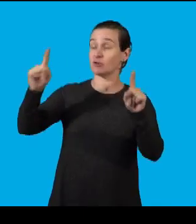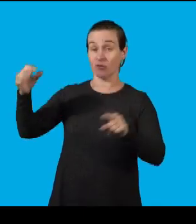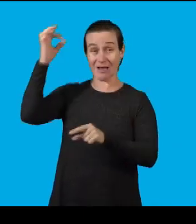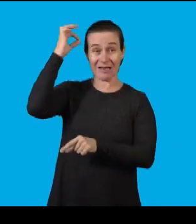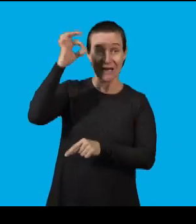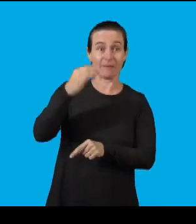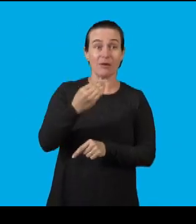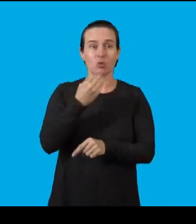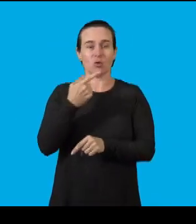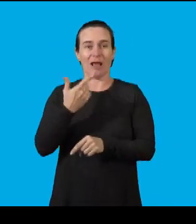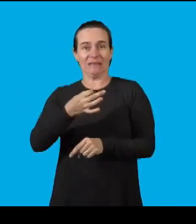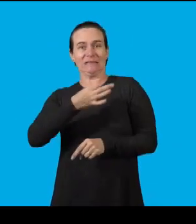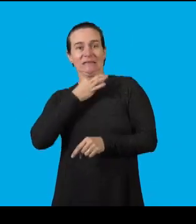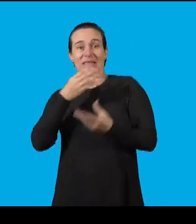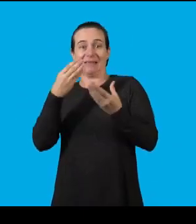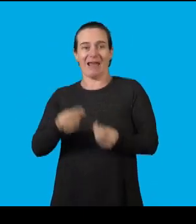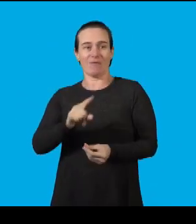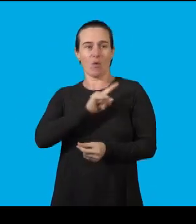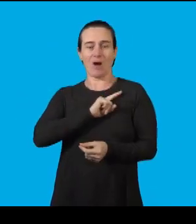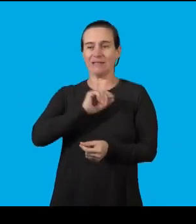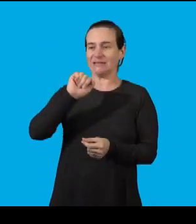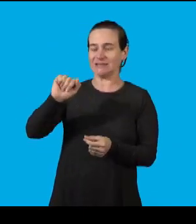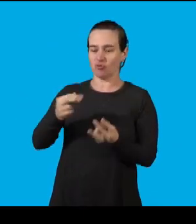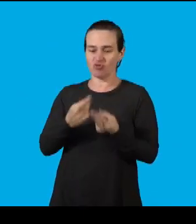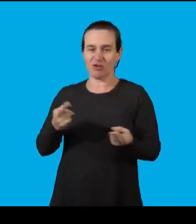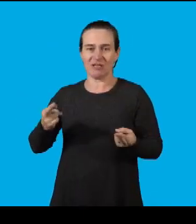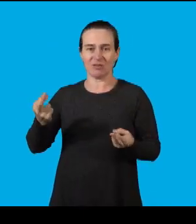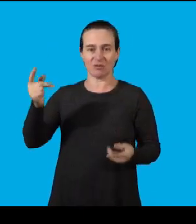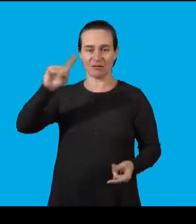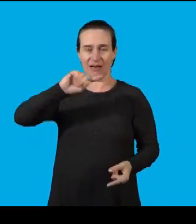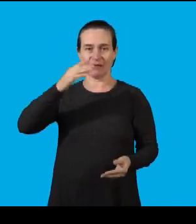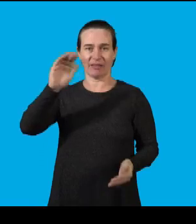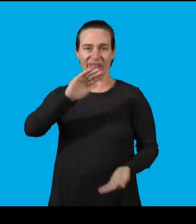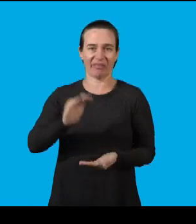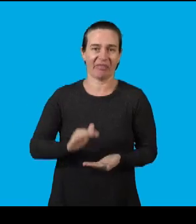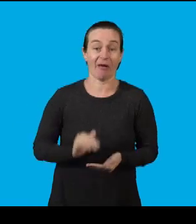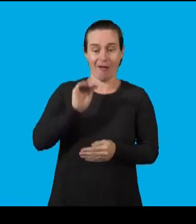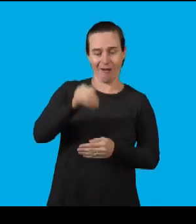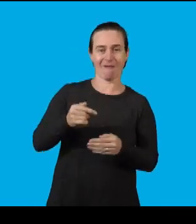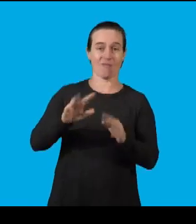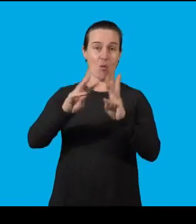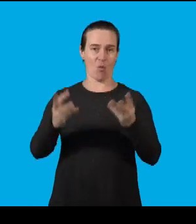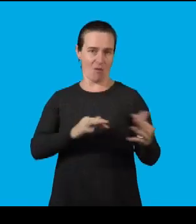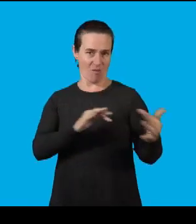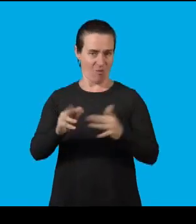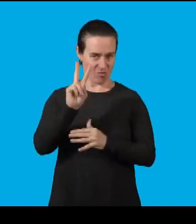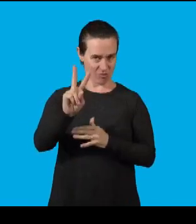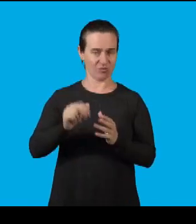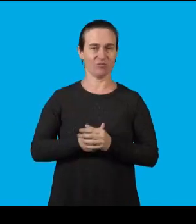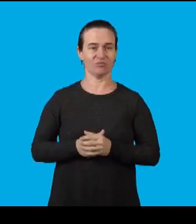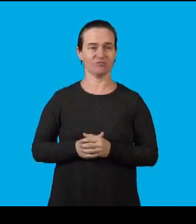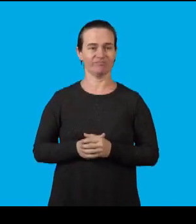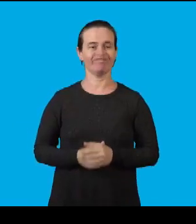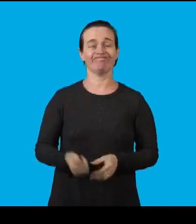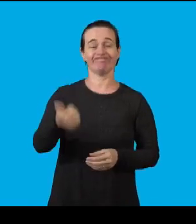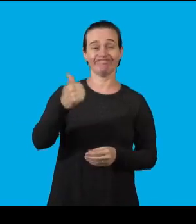were threatened with the protests due to the shortage of resources. So that shortage of resources is also important after